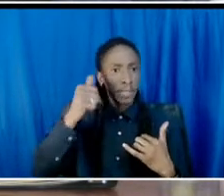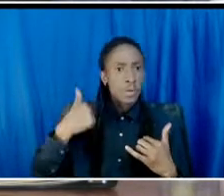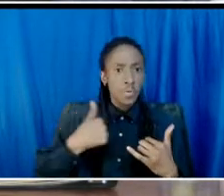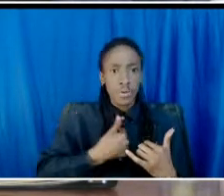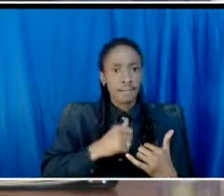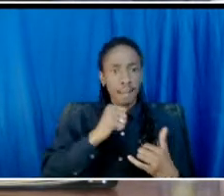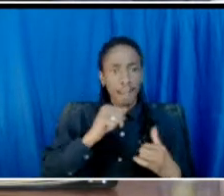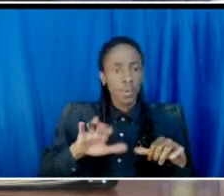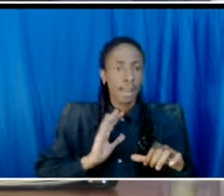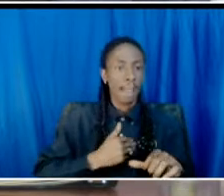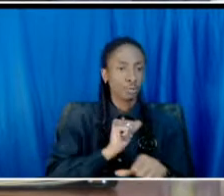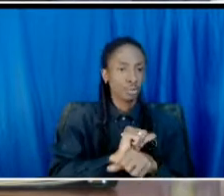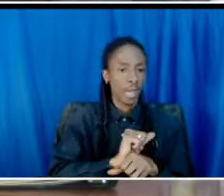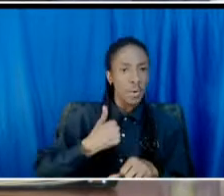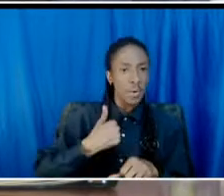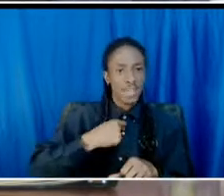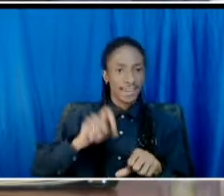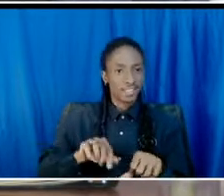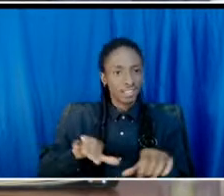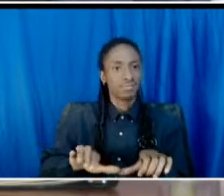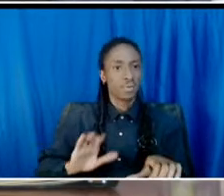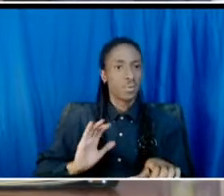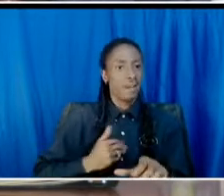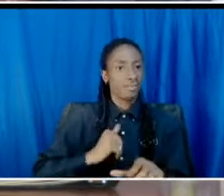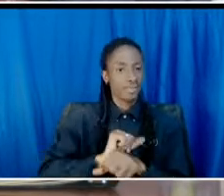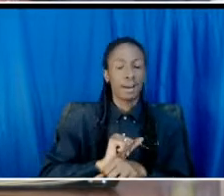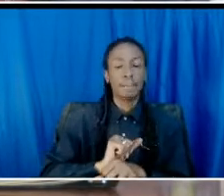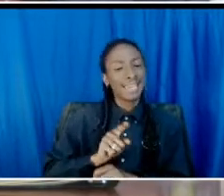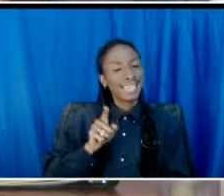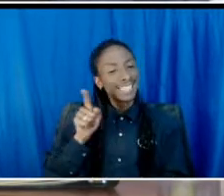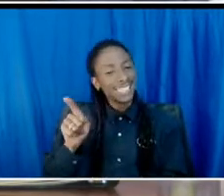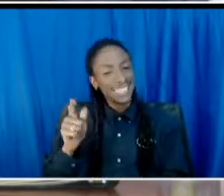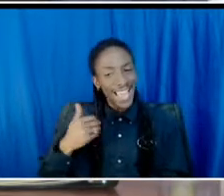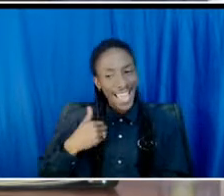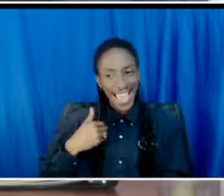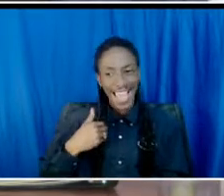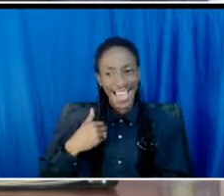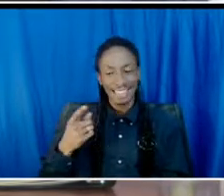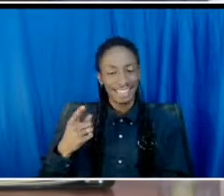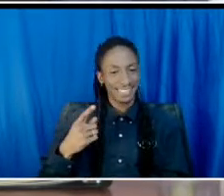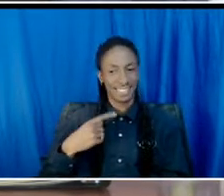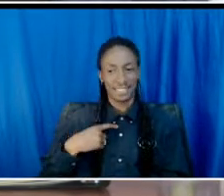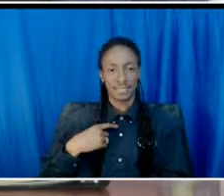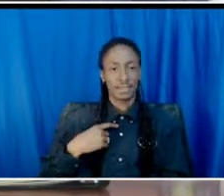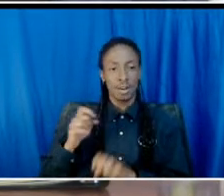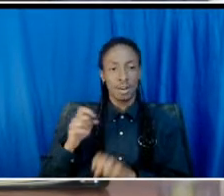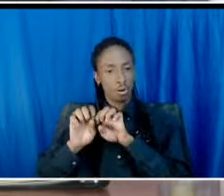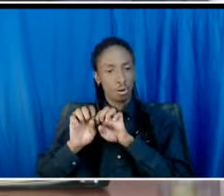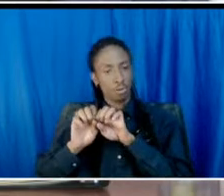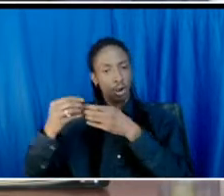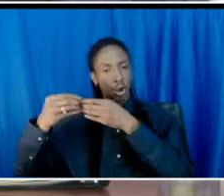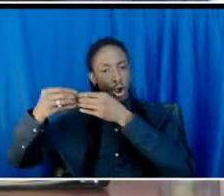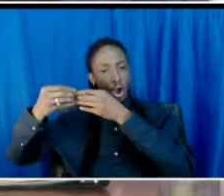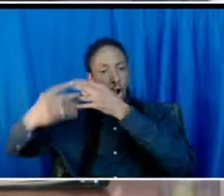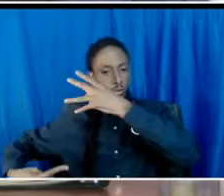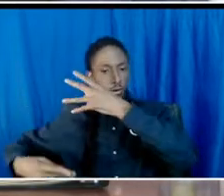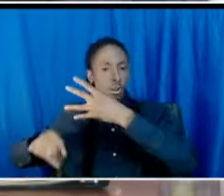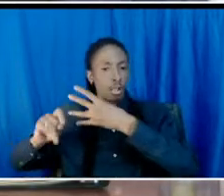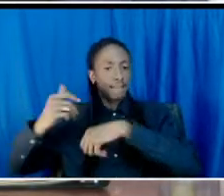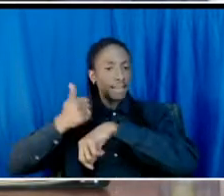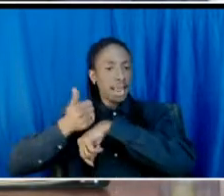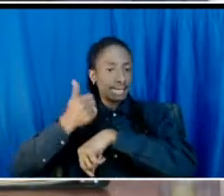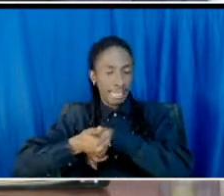job. And he had this arsenal of allegations that he